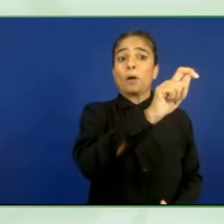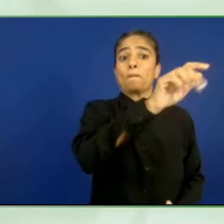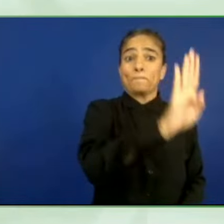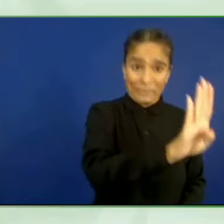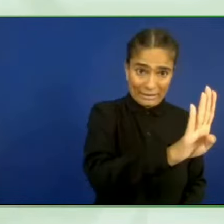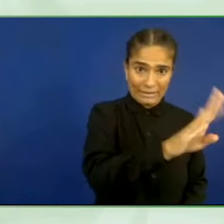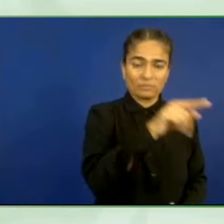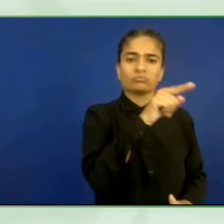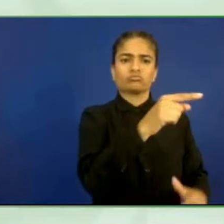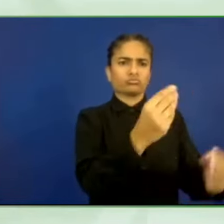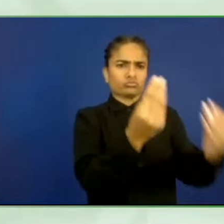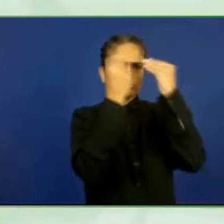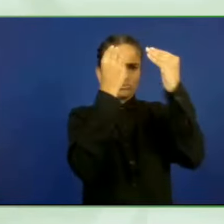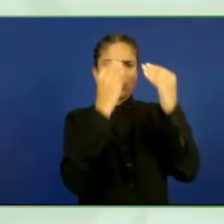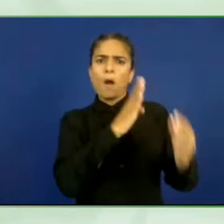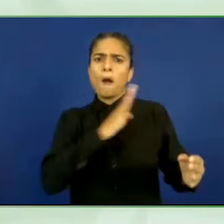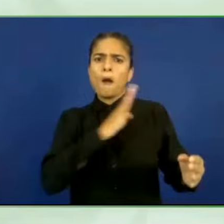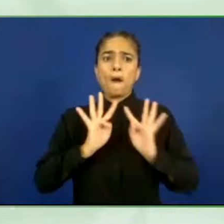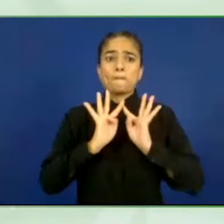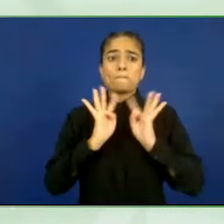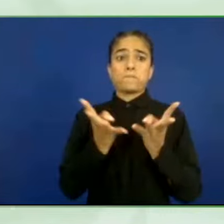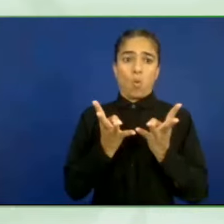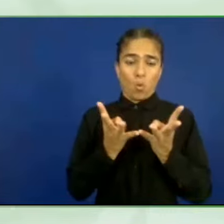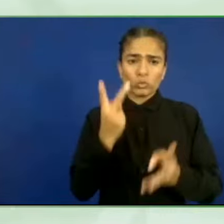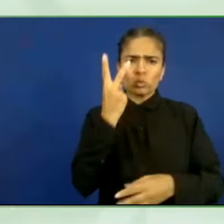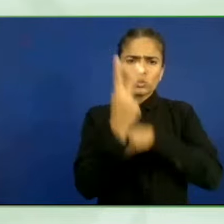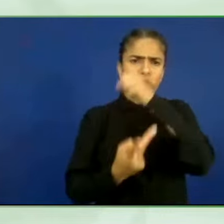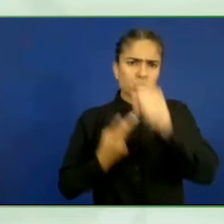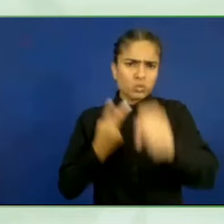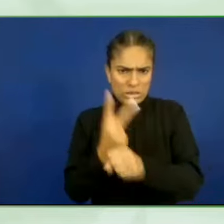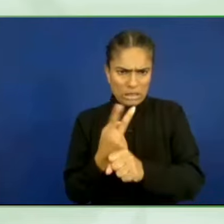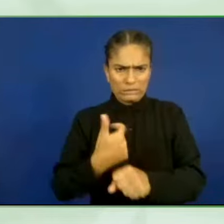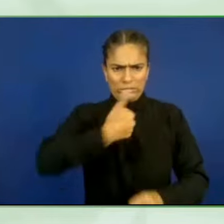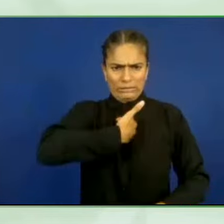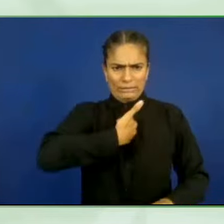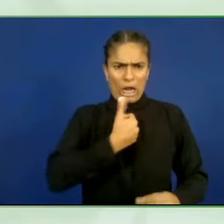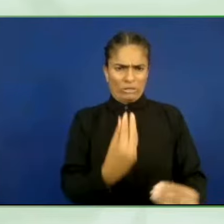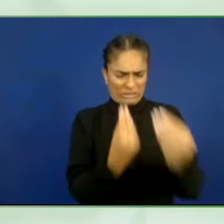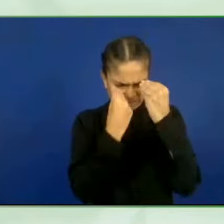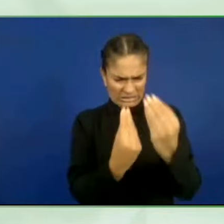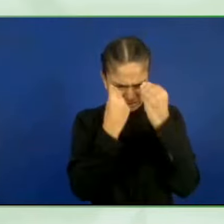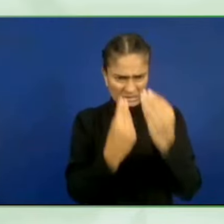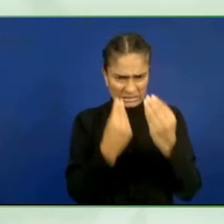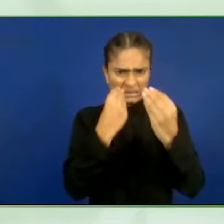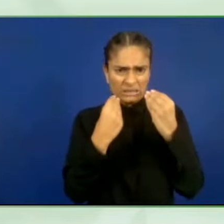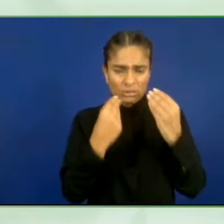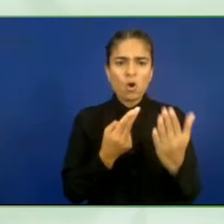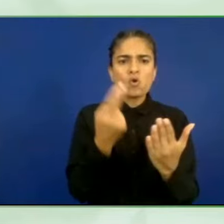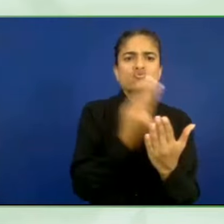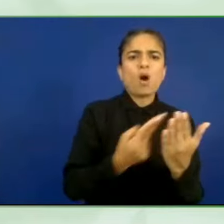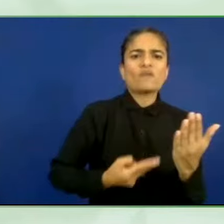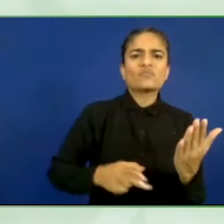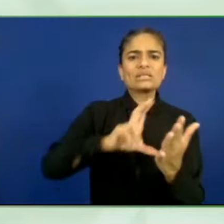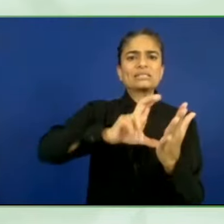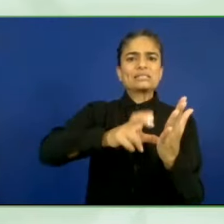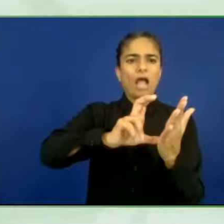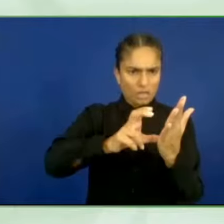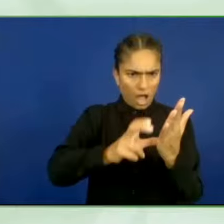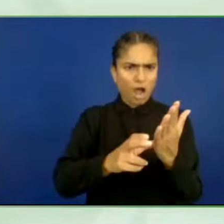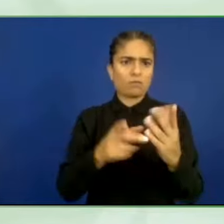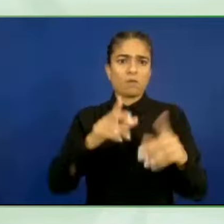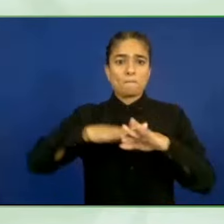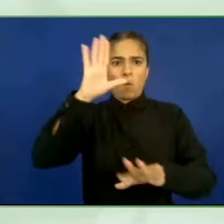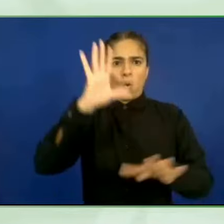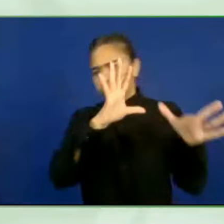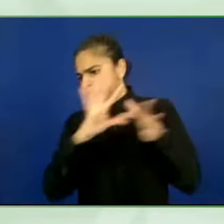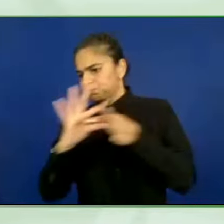do graphic design, both visually impairment friendly, because my mentor Claire, she is visually